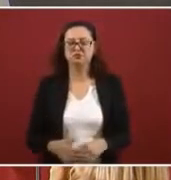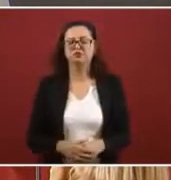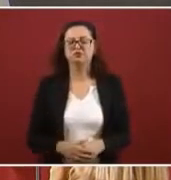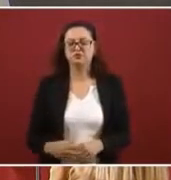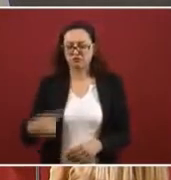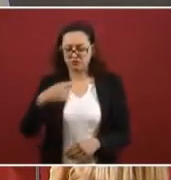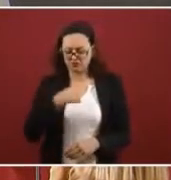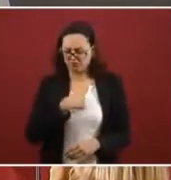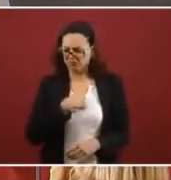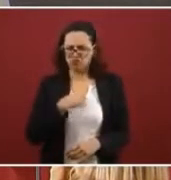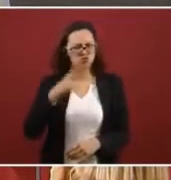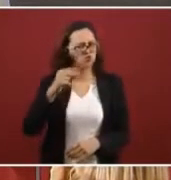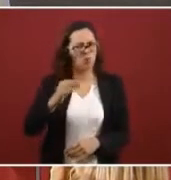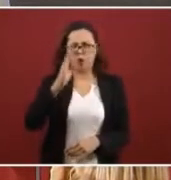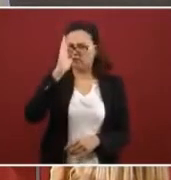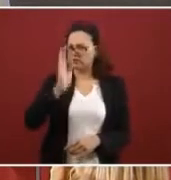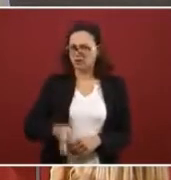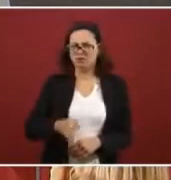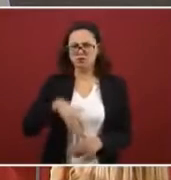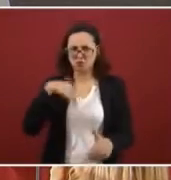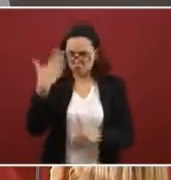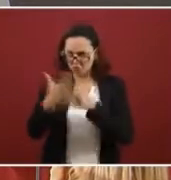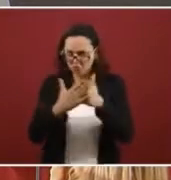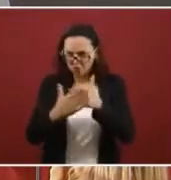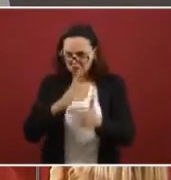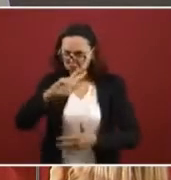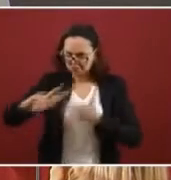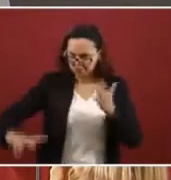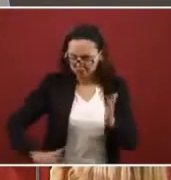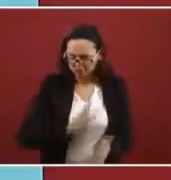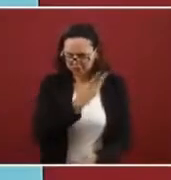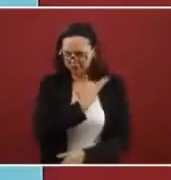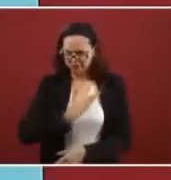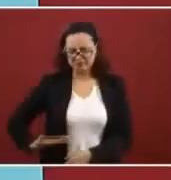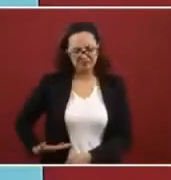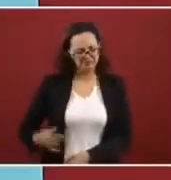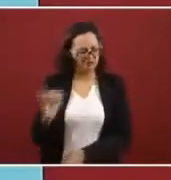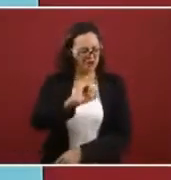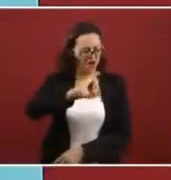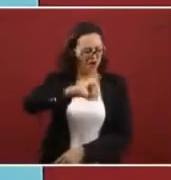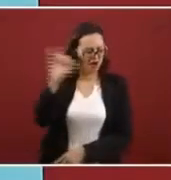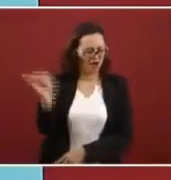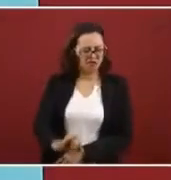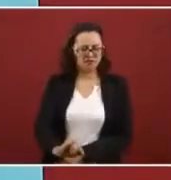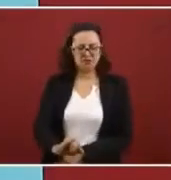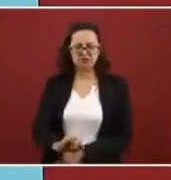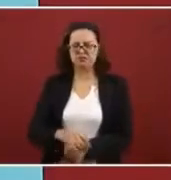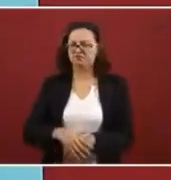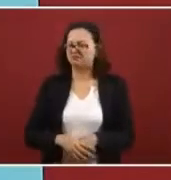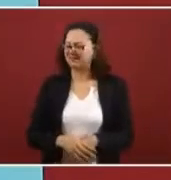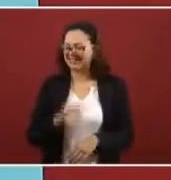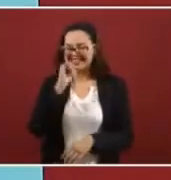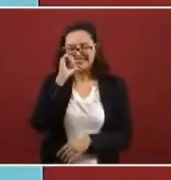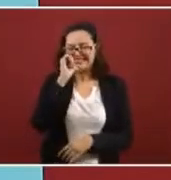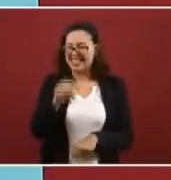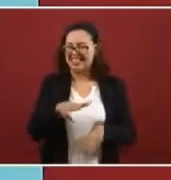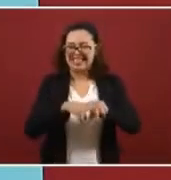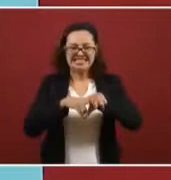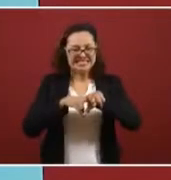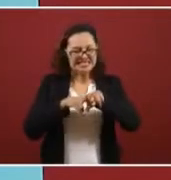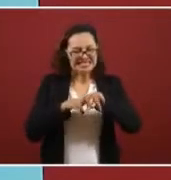con that I am not in agreement with re-election and that never, en ninguna circunstancia, under